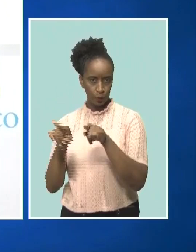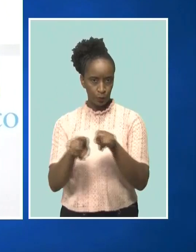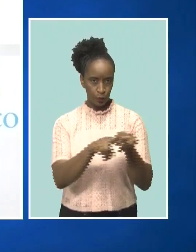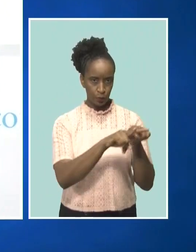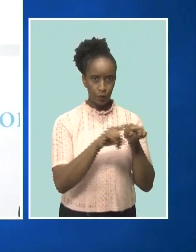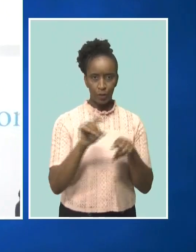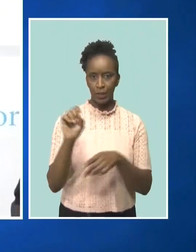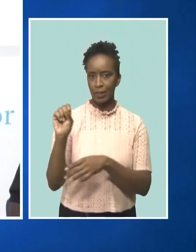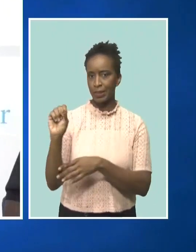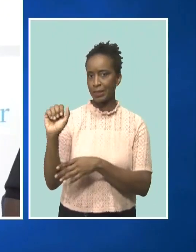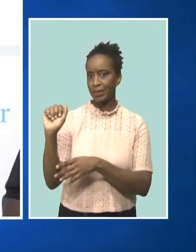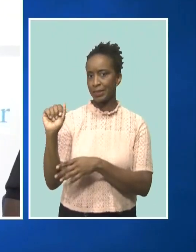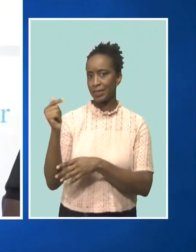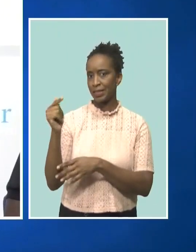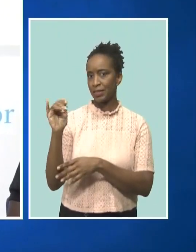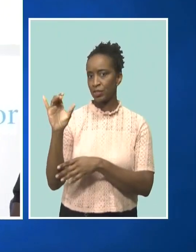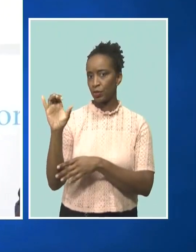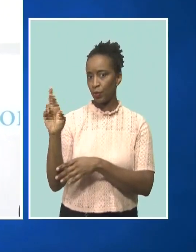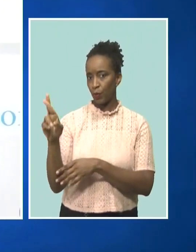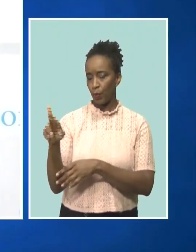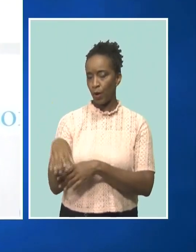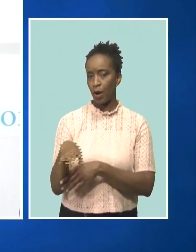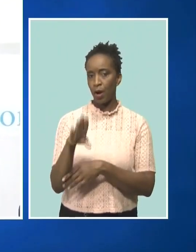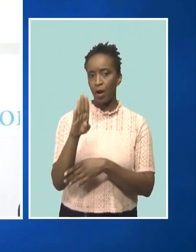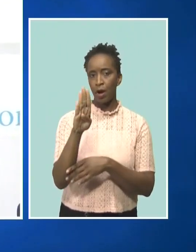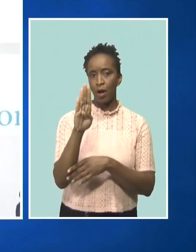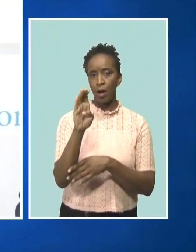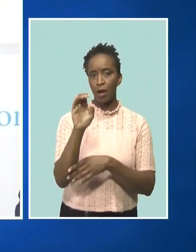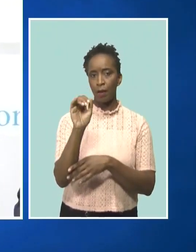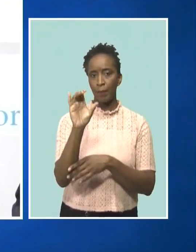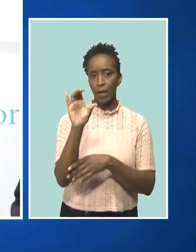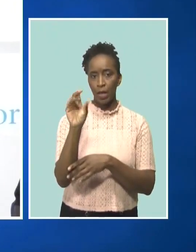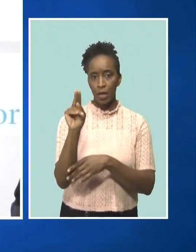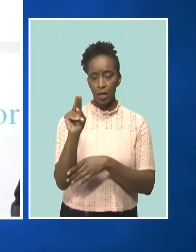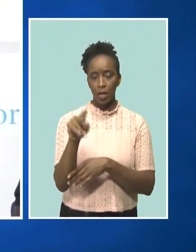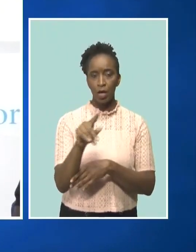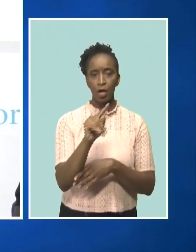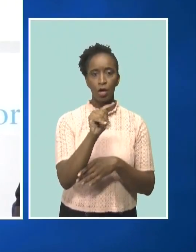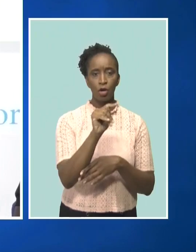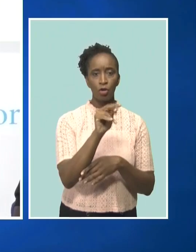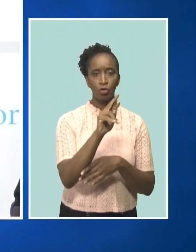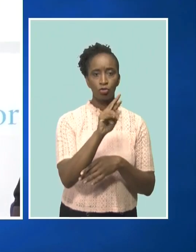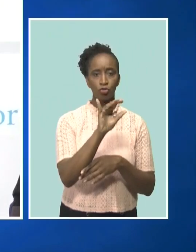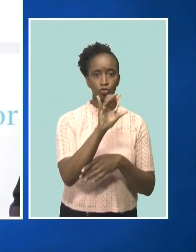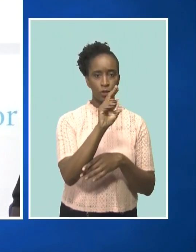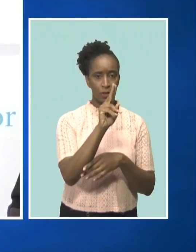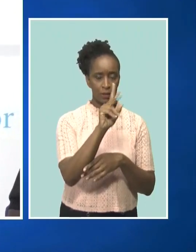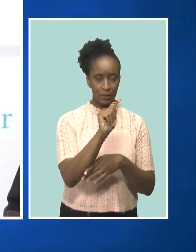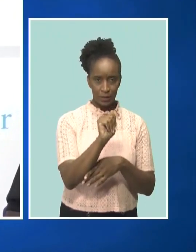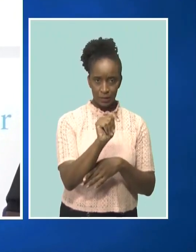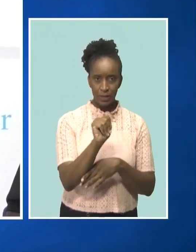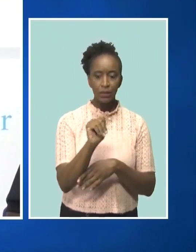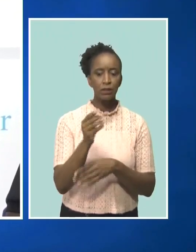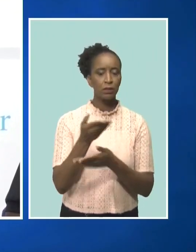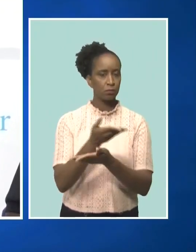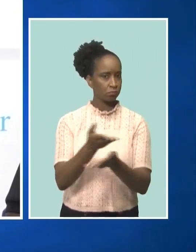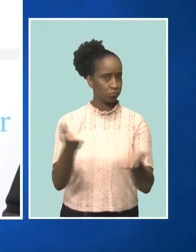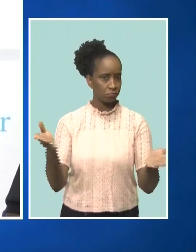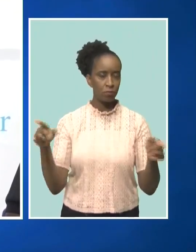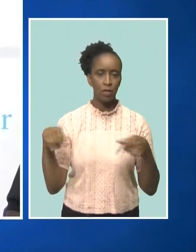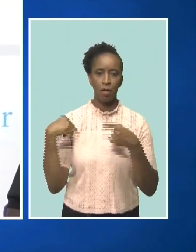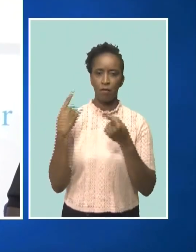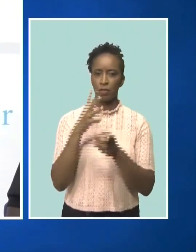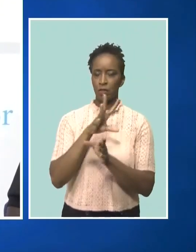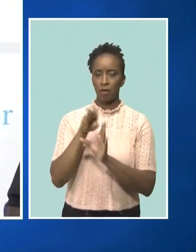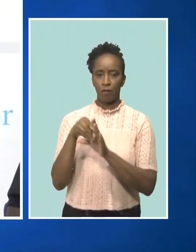Sagicor, Beacon, and Trident Insurance, all of whom have been parties to the BARP medical plan over the past